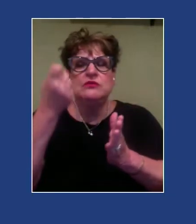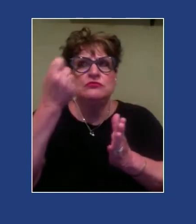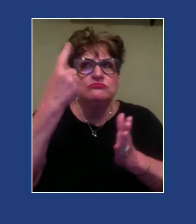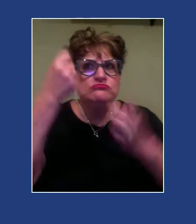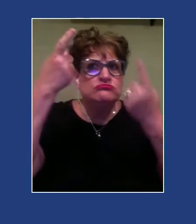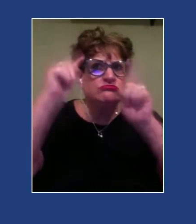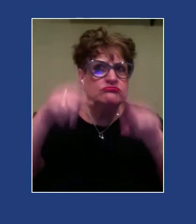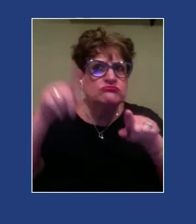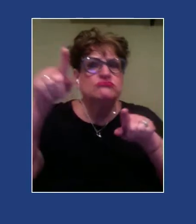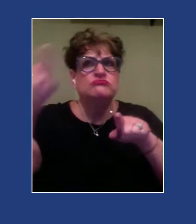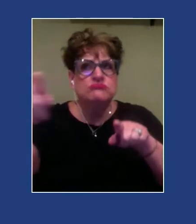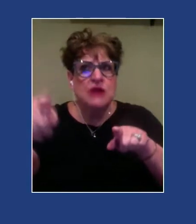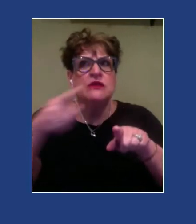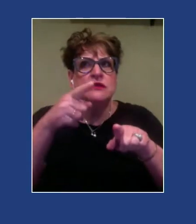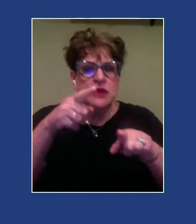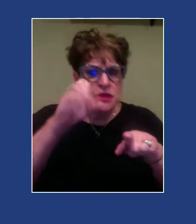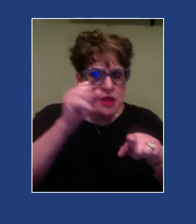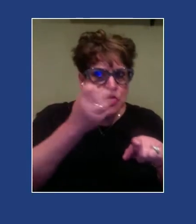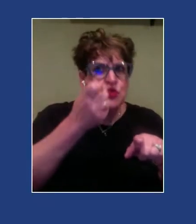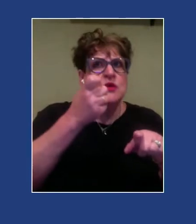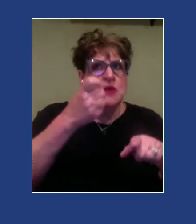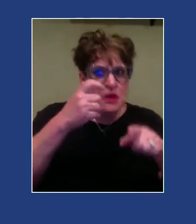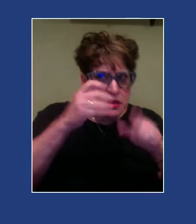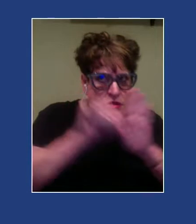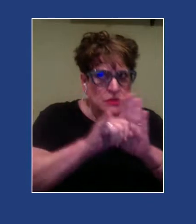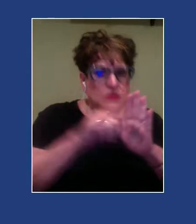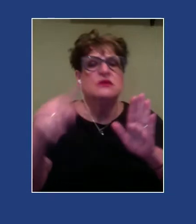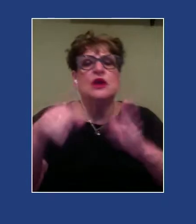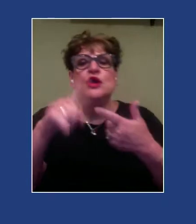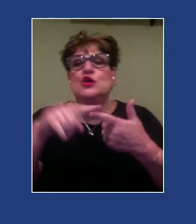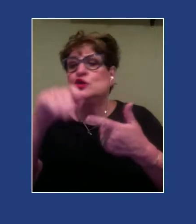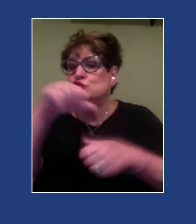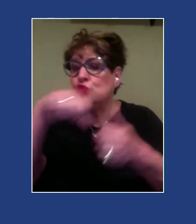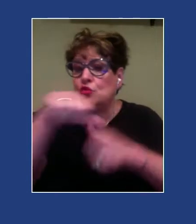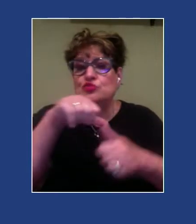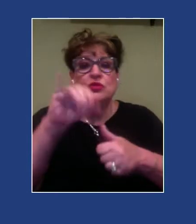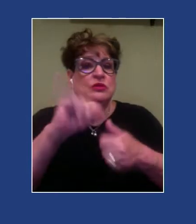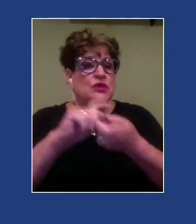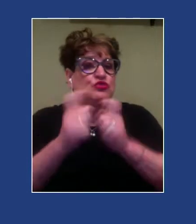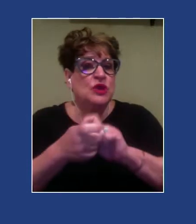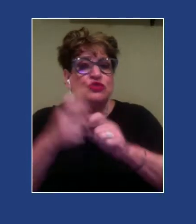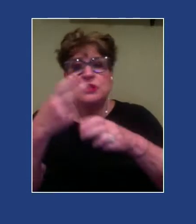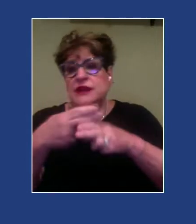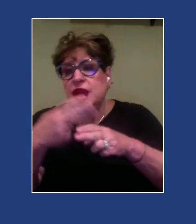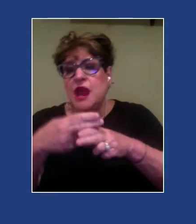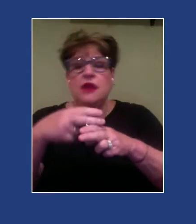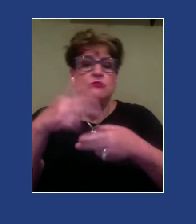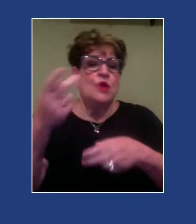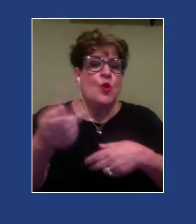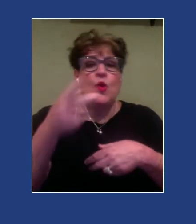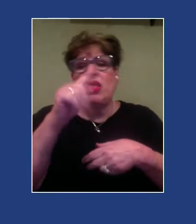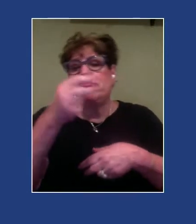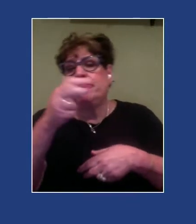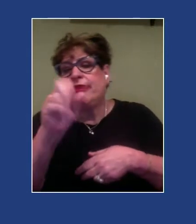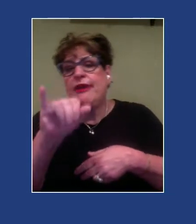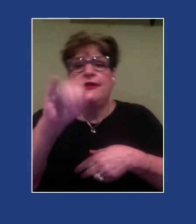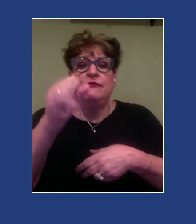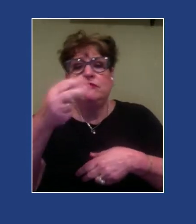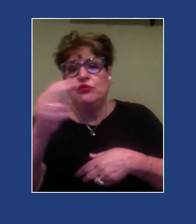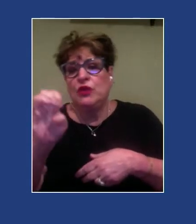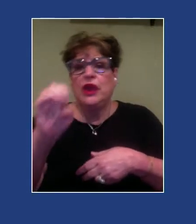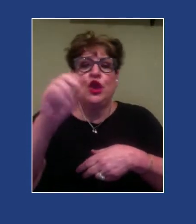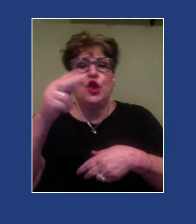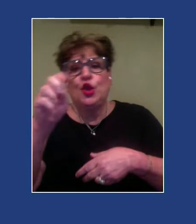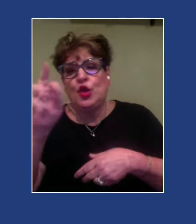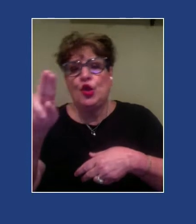own gender identity, social affirmation, which can include changing your name, changing your pronouns, changing your gender marker on government-issued